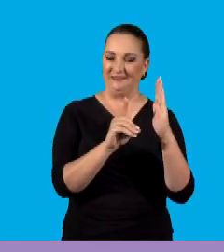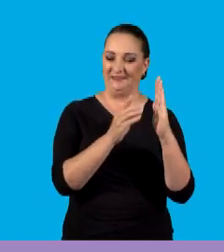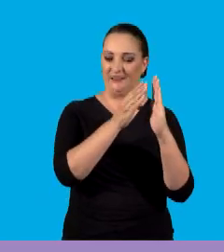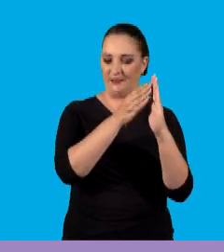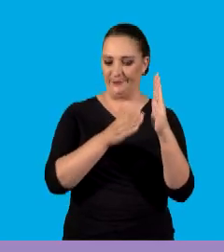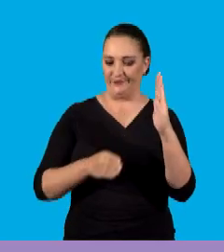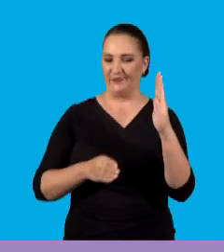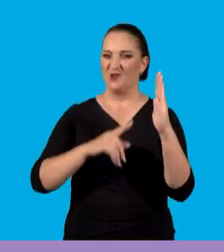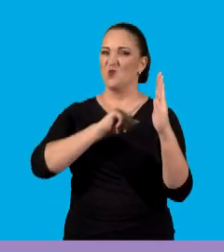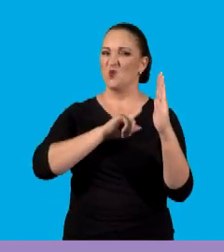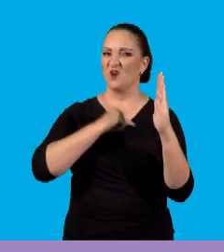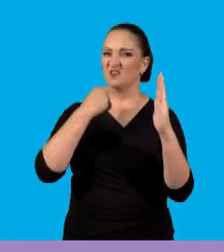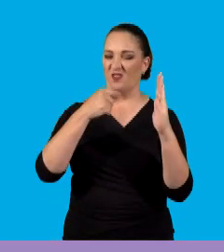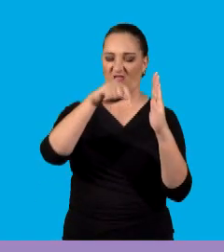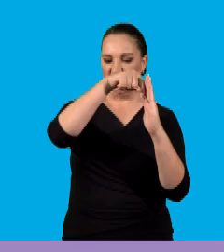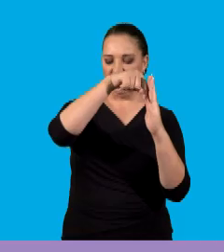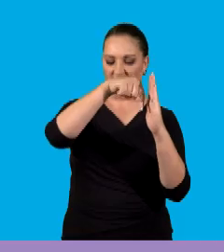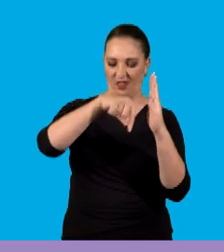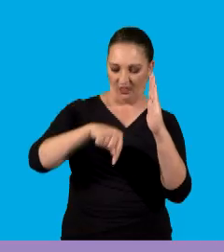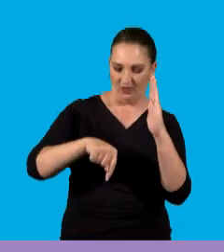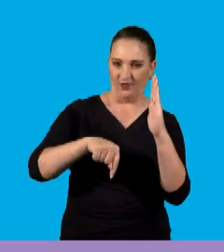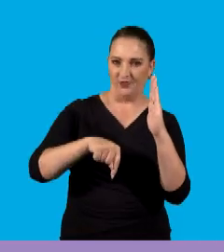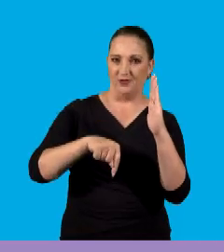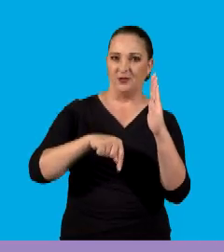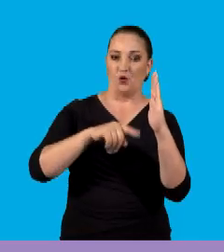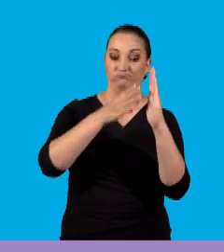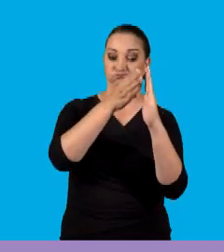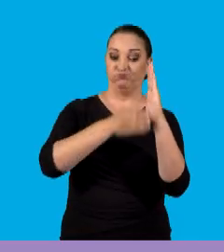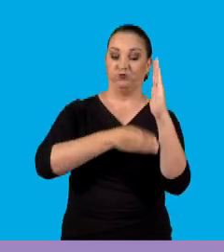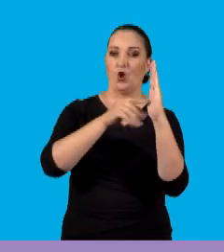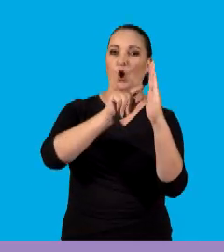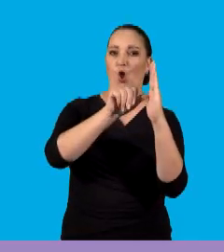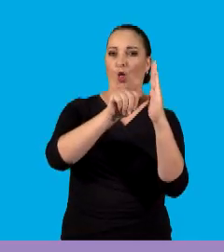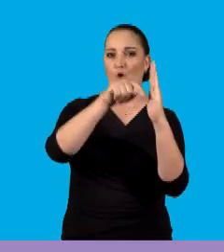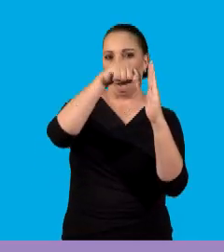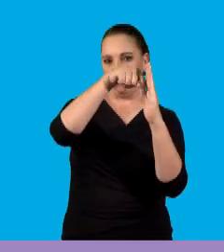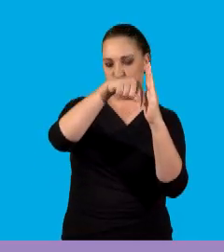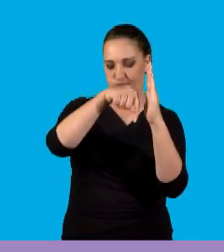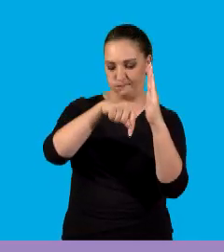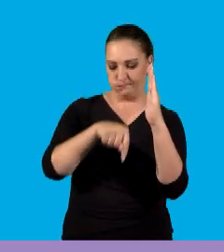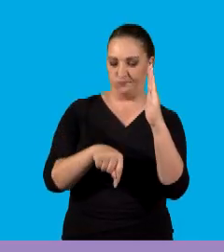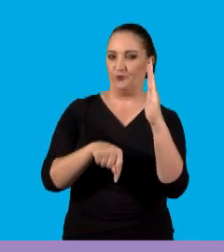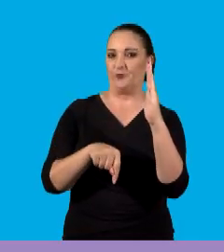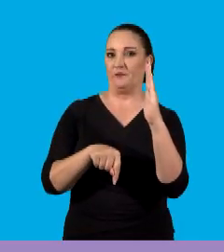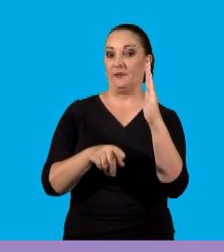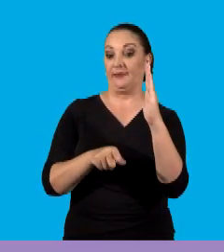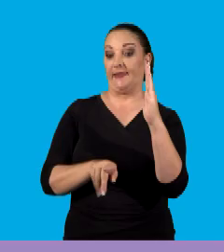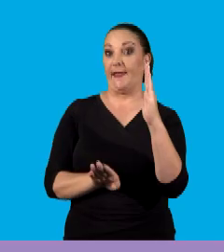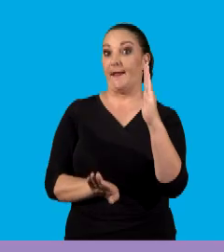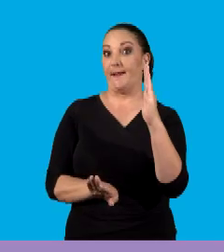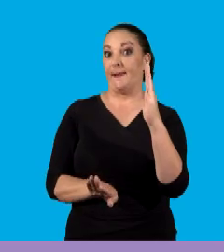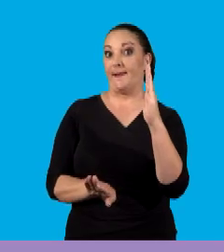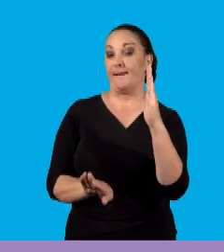decreasing. And why are we saying that it's decreasing? It is because our vertical values are going down as